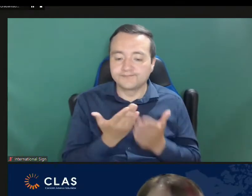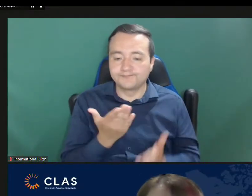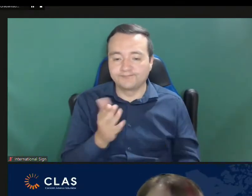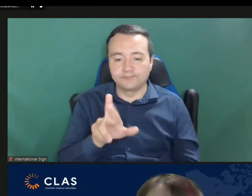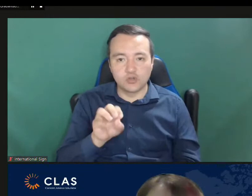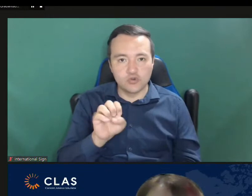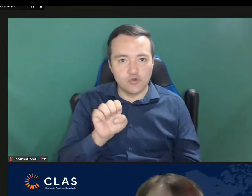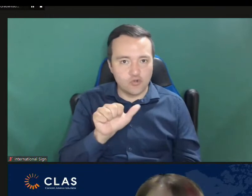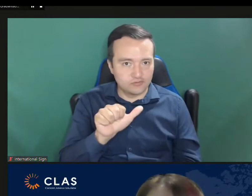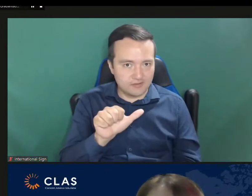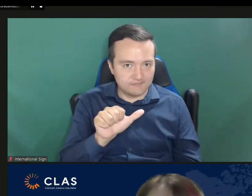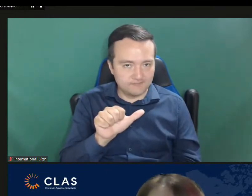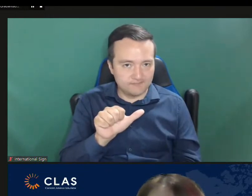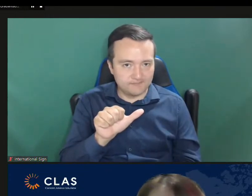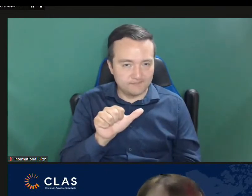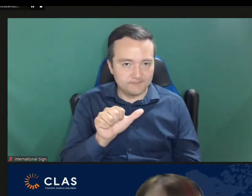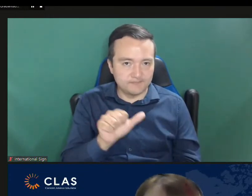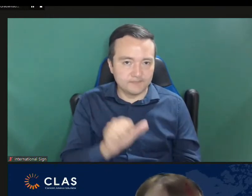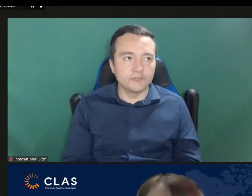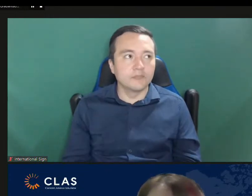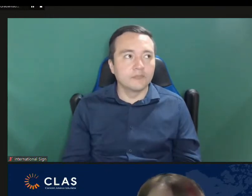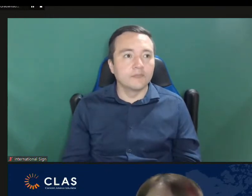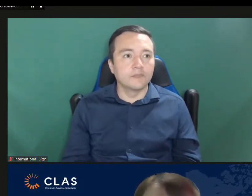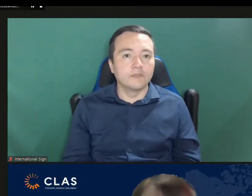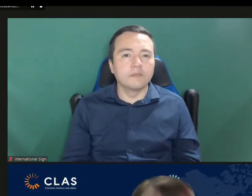Thank you, Rosa.